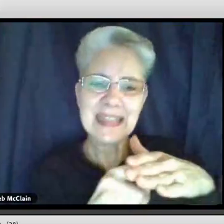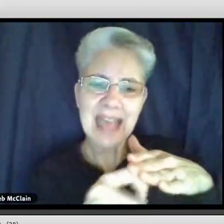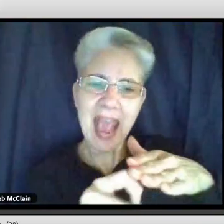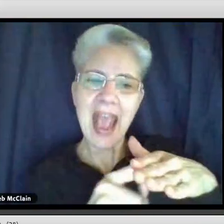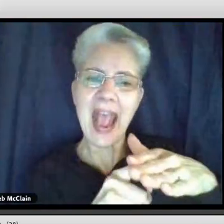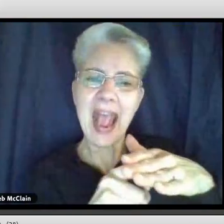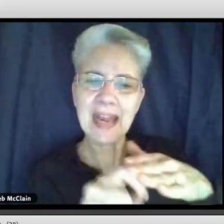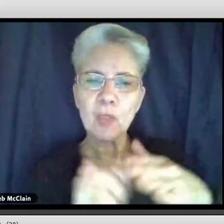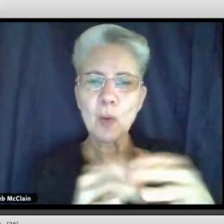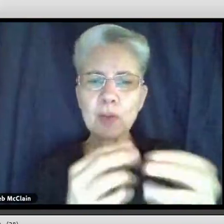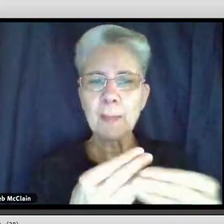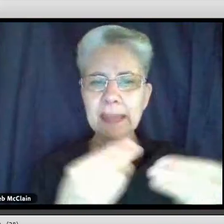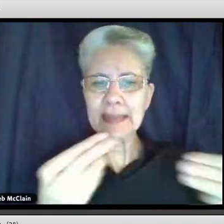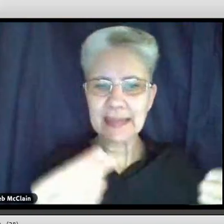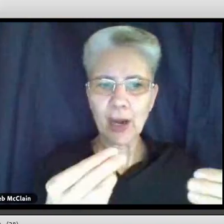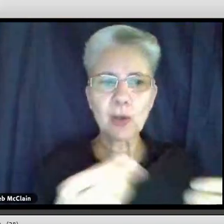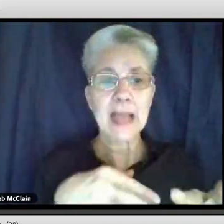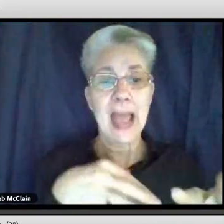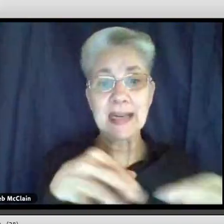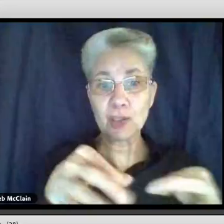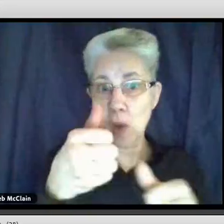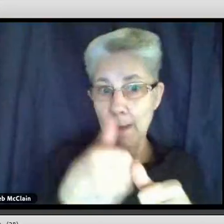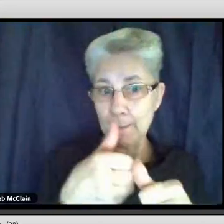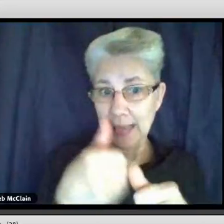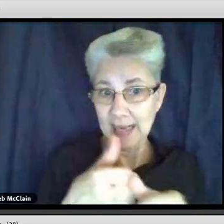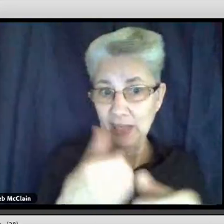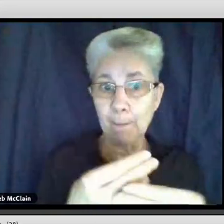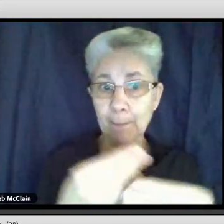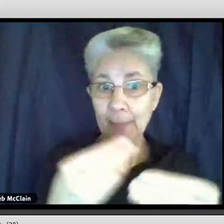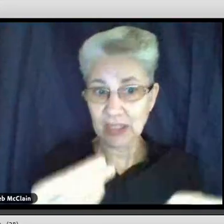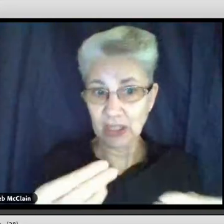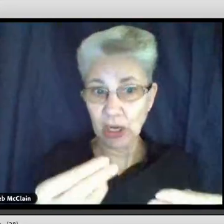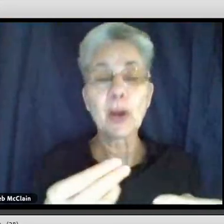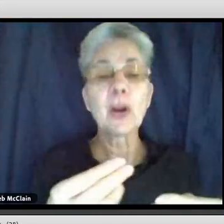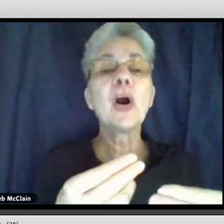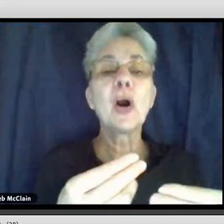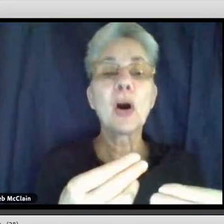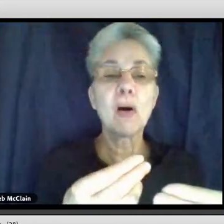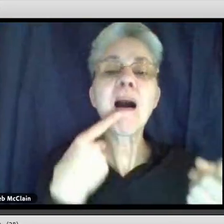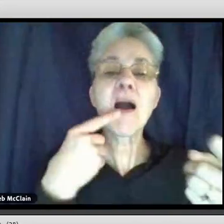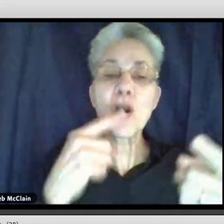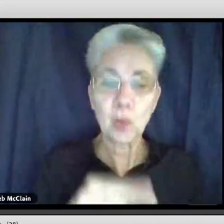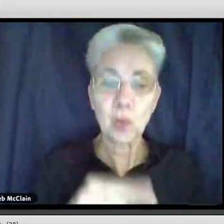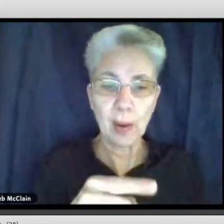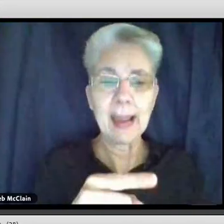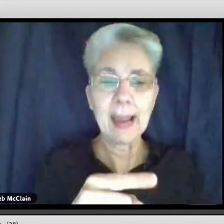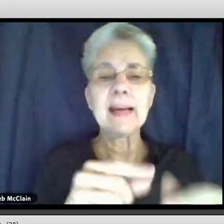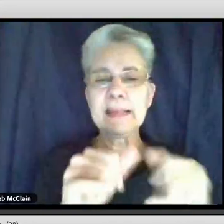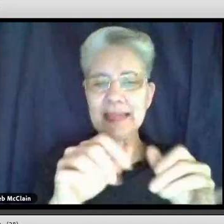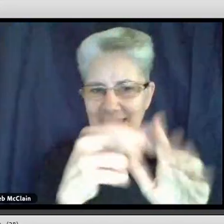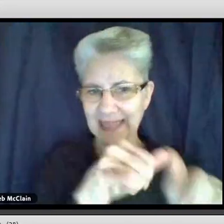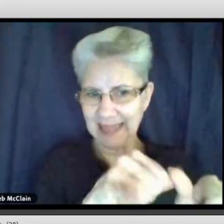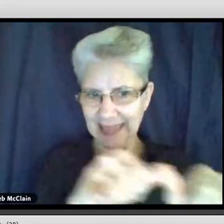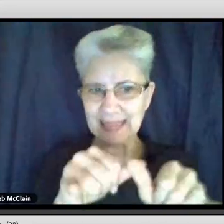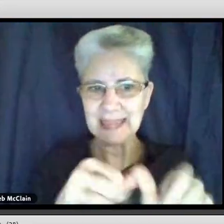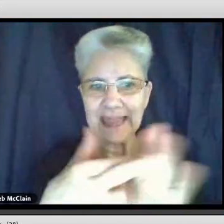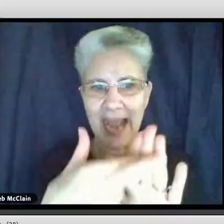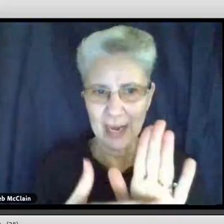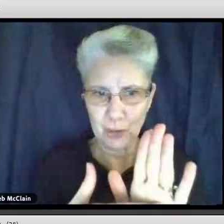those materials. You describe those materials following an agreed upon metadata standard. And metadata